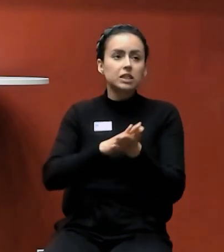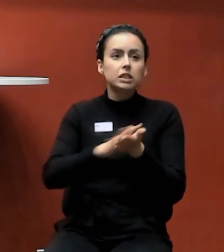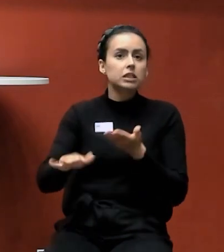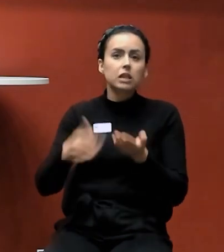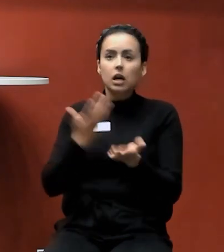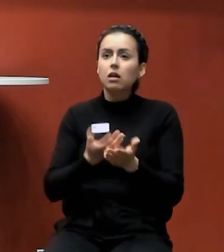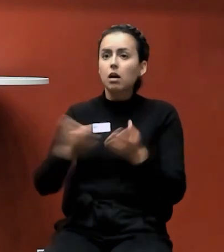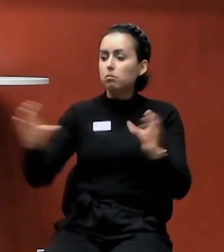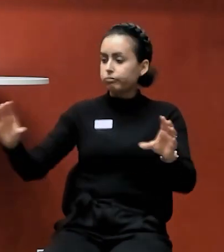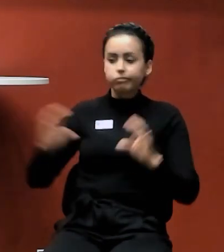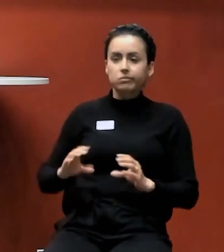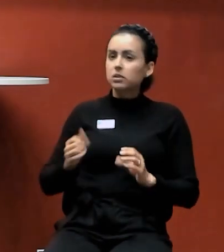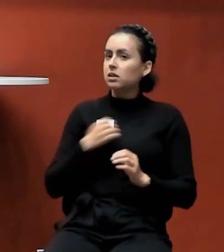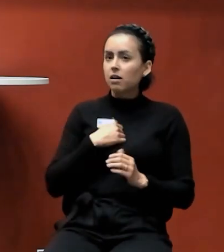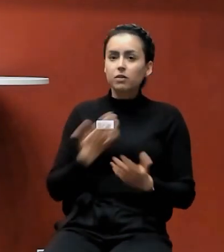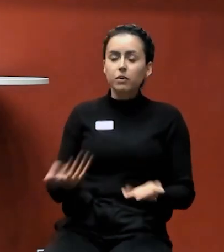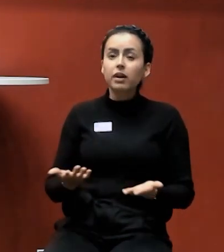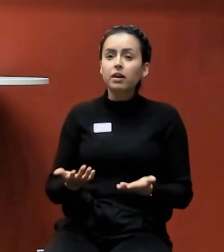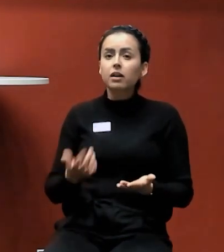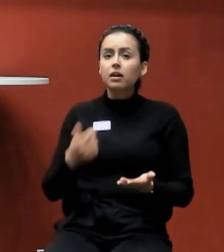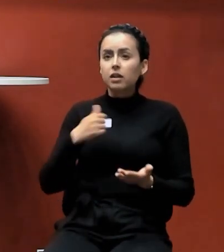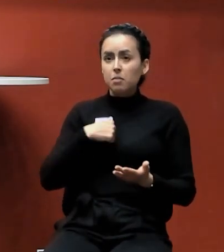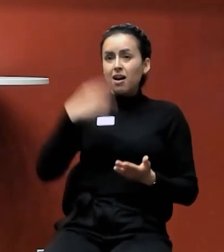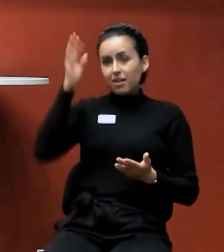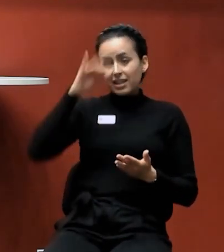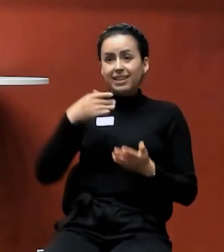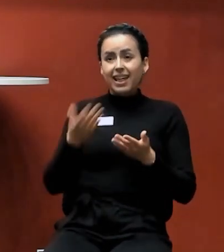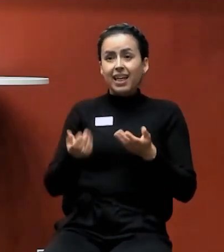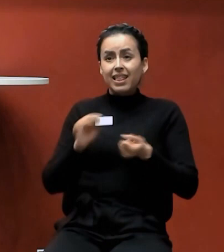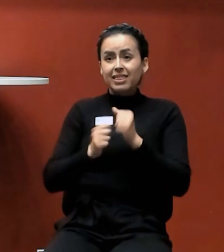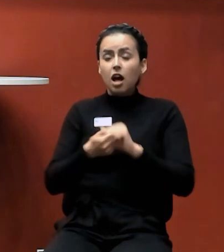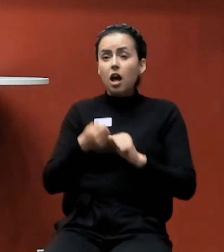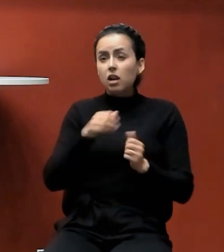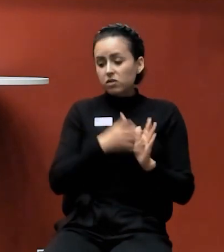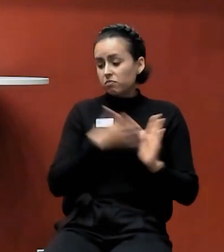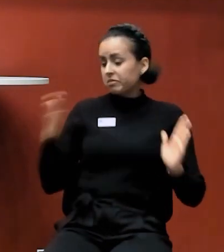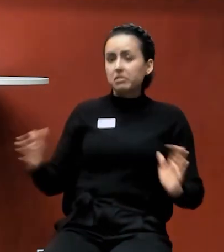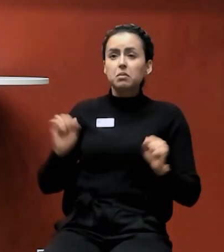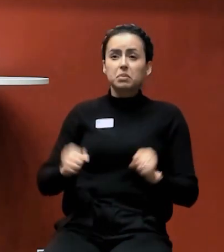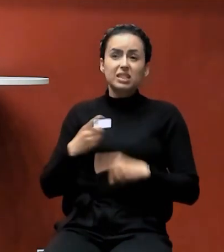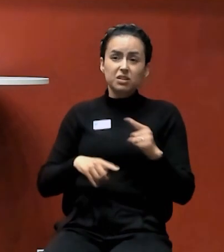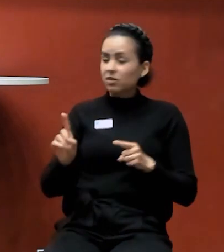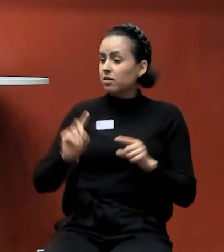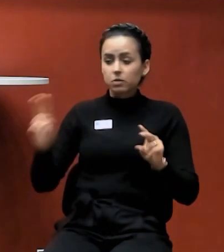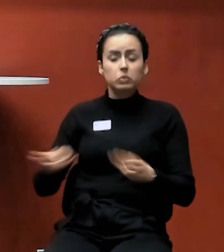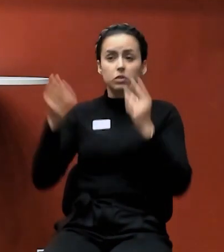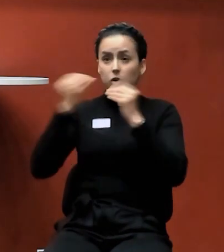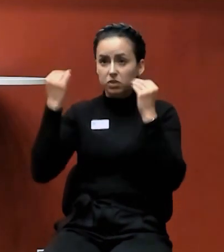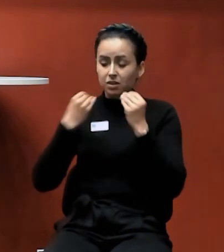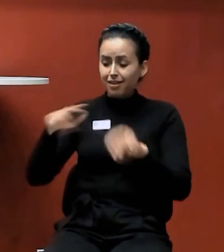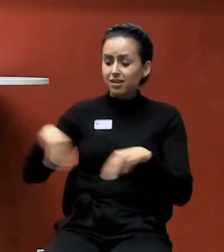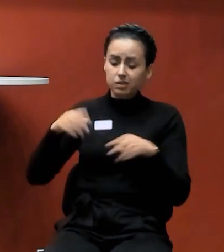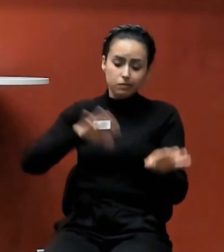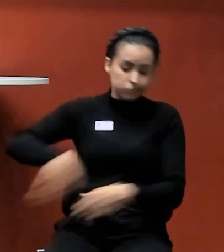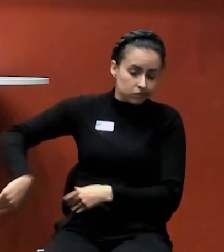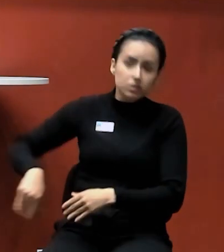And I'm thinking that, okay, I was in the winter thinking that should I, like, study something new and just change everything and just forget this.